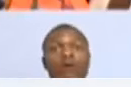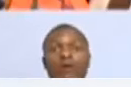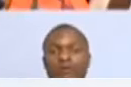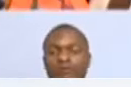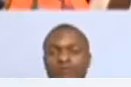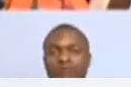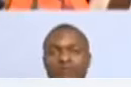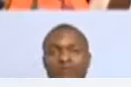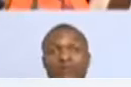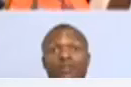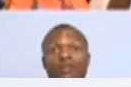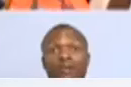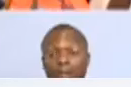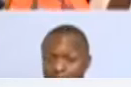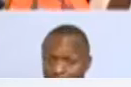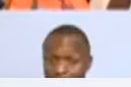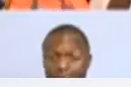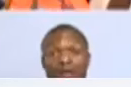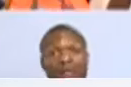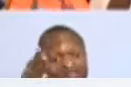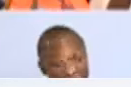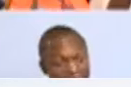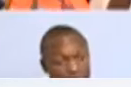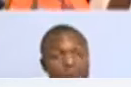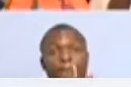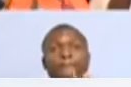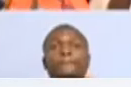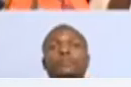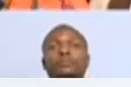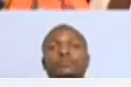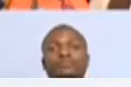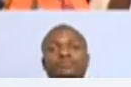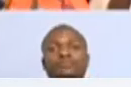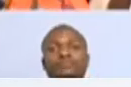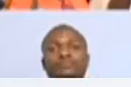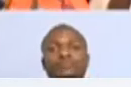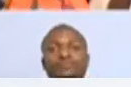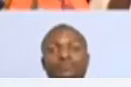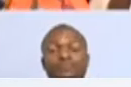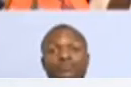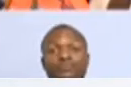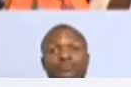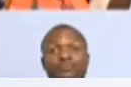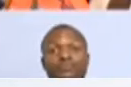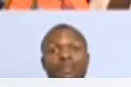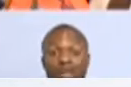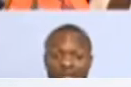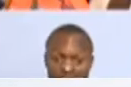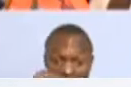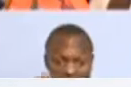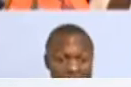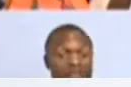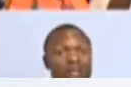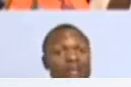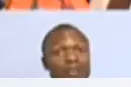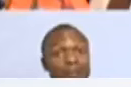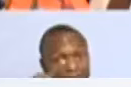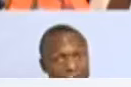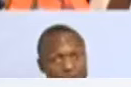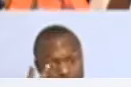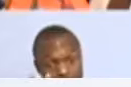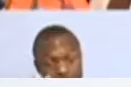our foreign policy. Our foreign policy, please, the House and the nation, is anchored on two